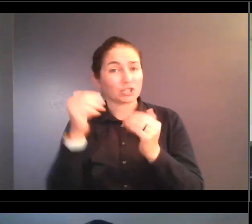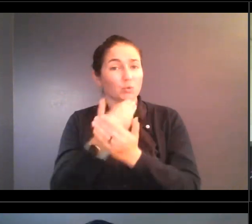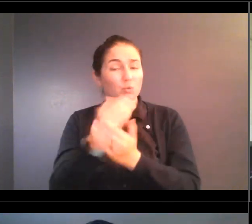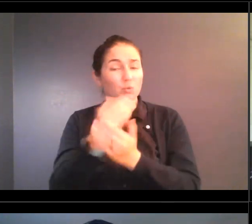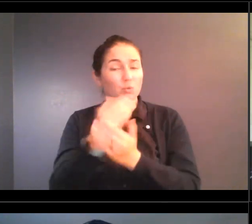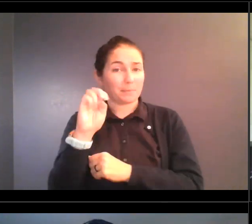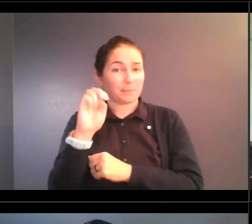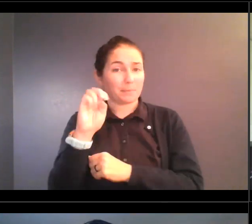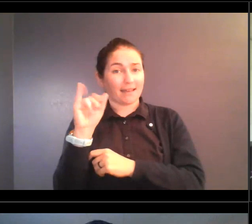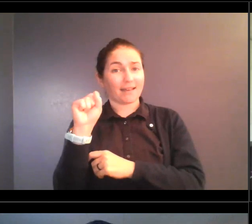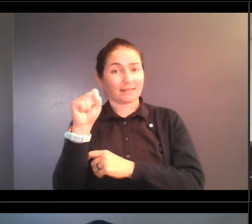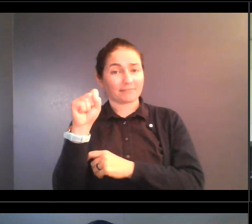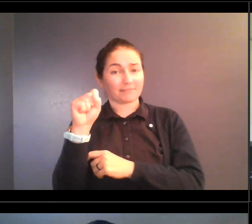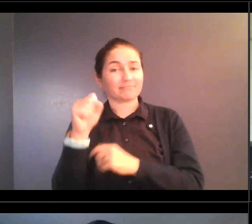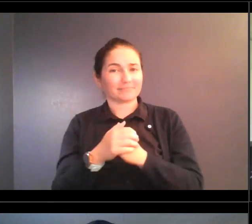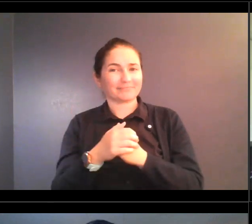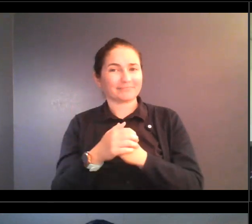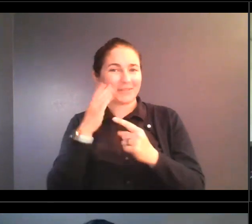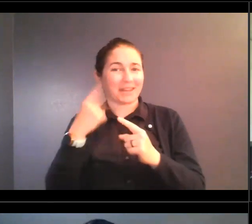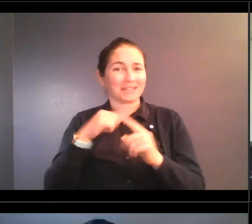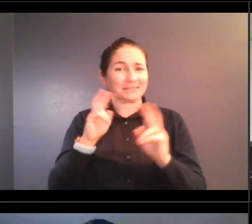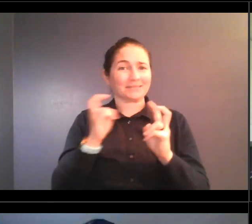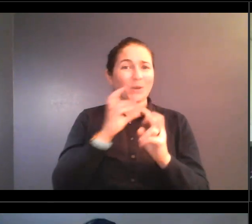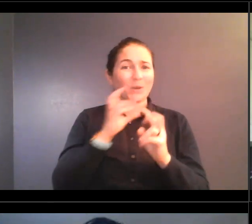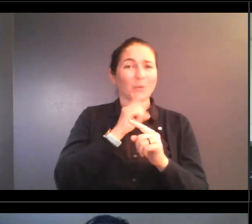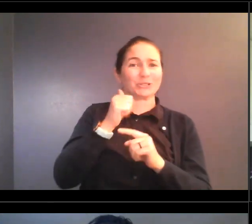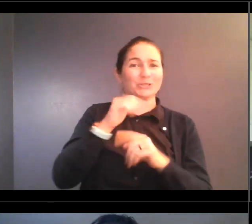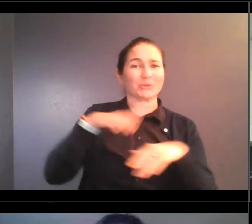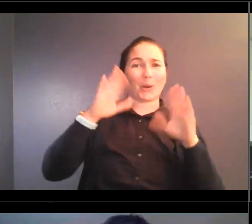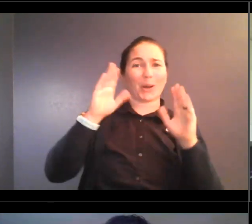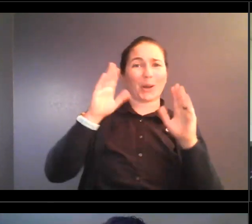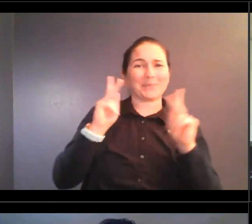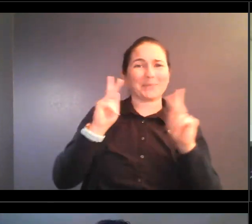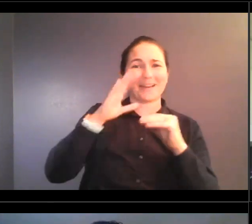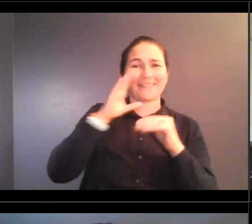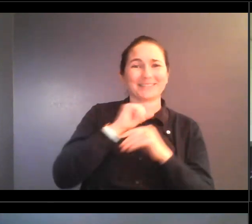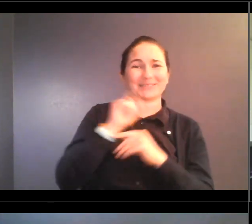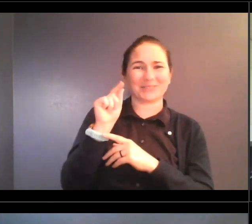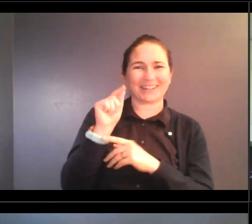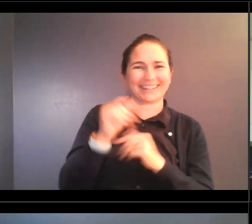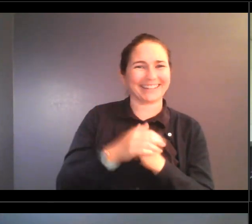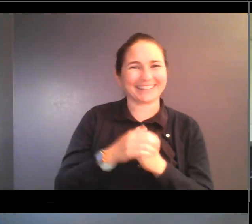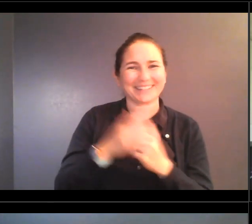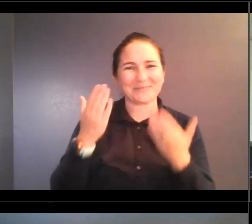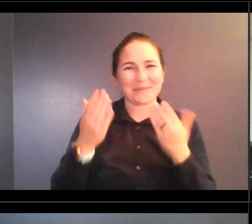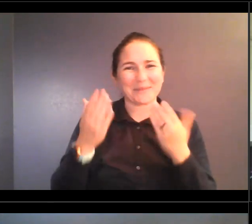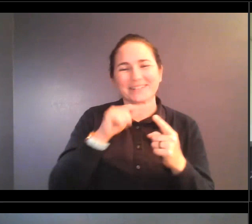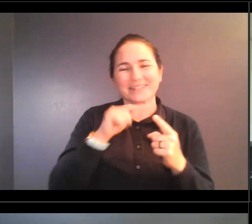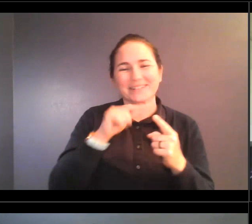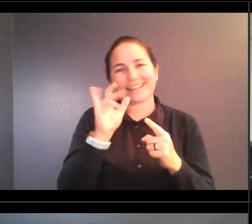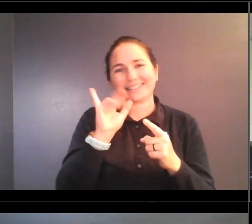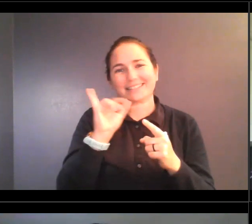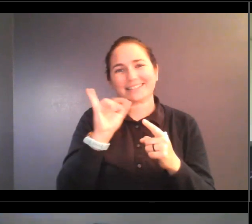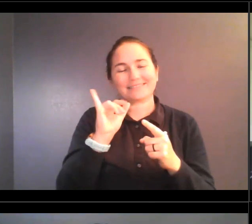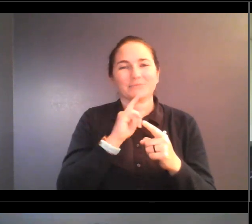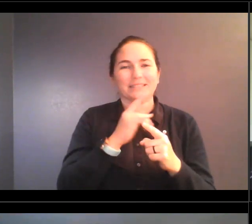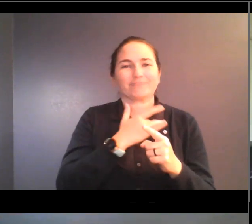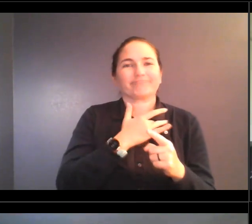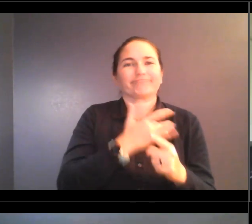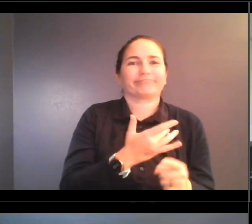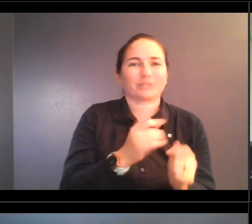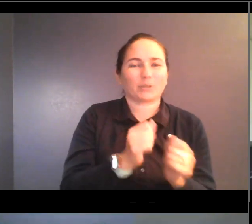maybe us like older grown-ups, people above the age of 20, aren't necessarily as like natural with,